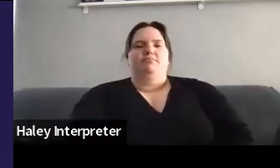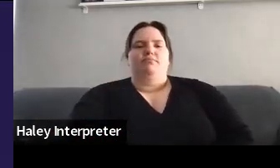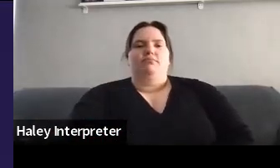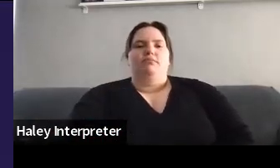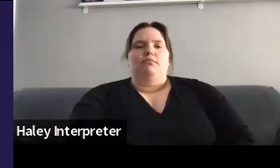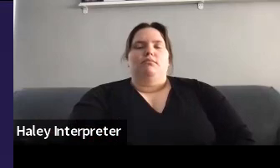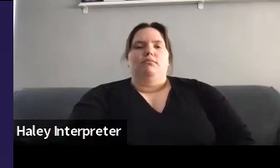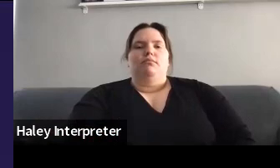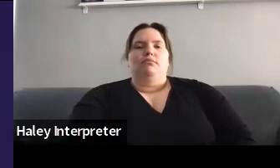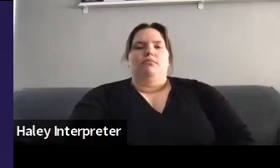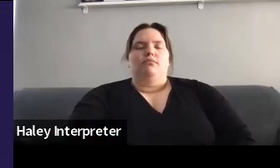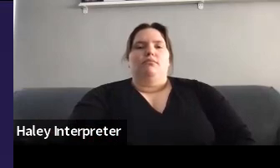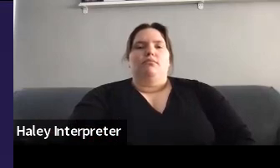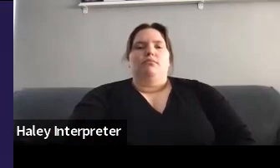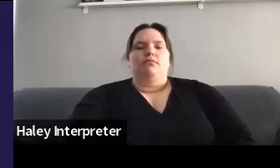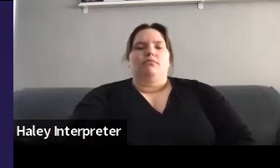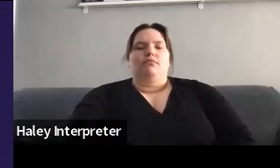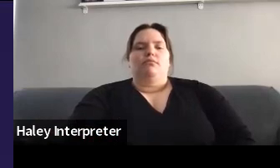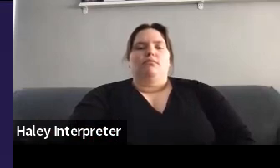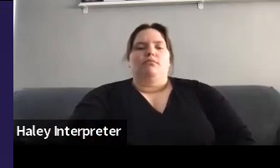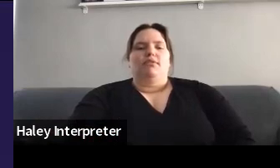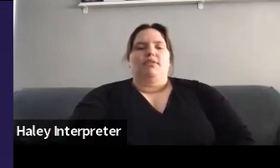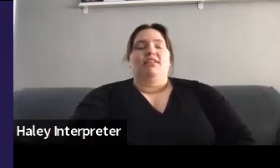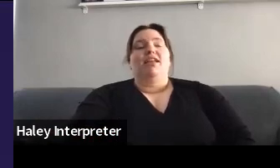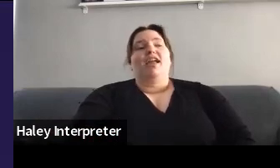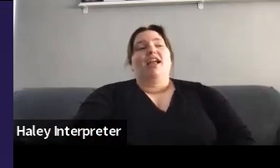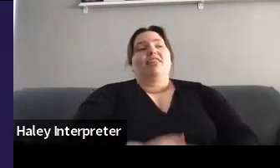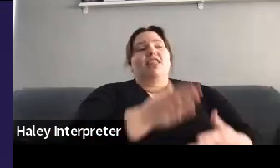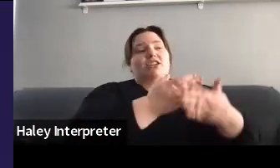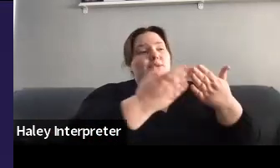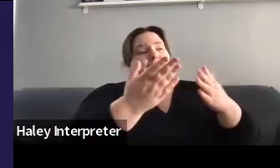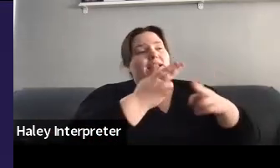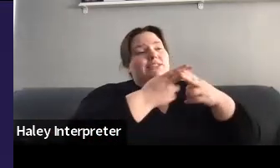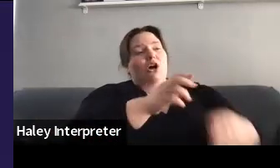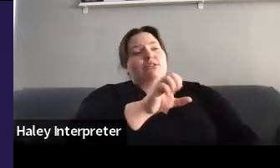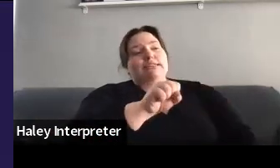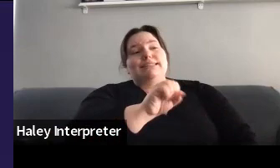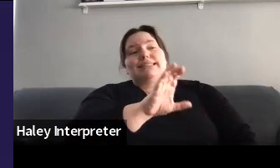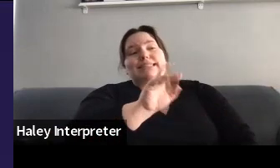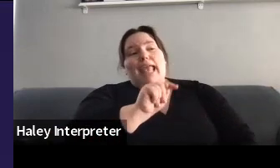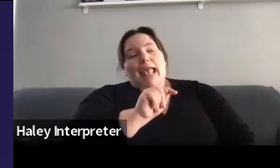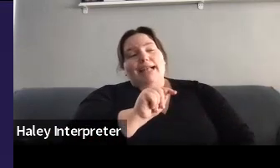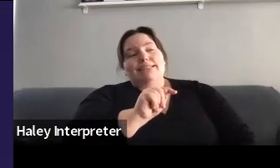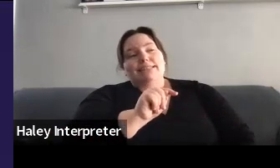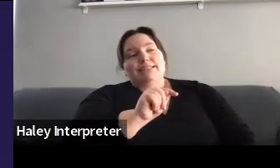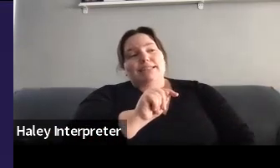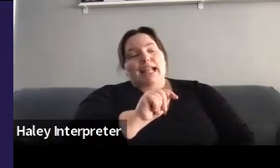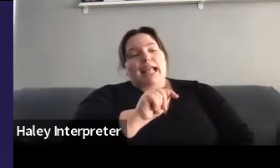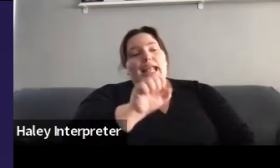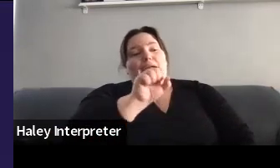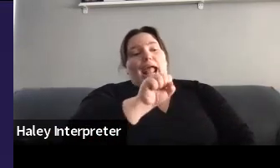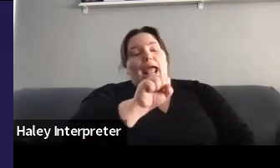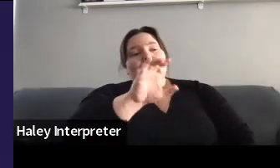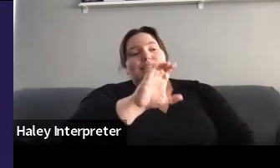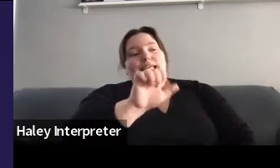There are products called SCAT that are like